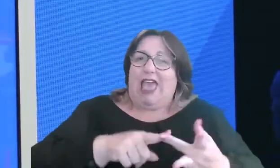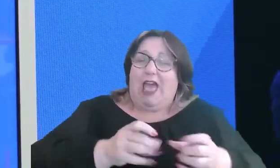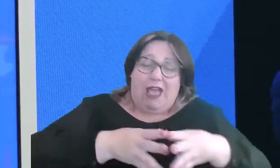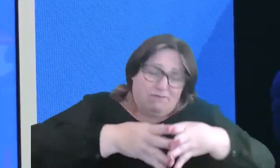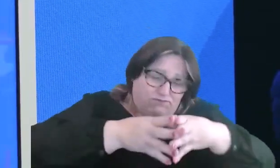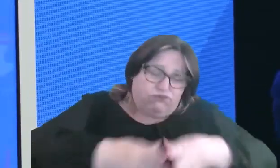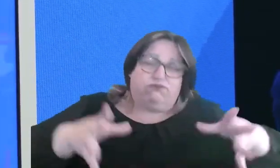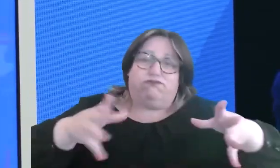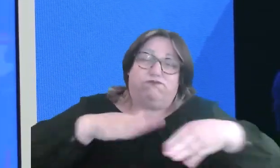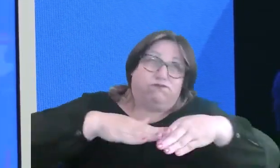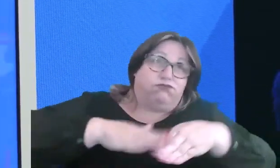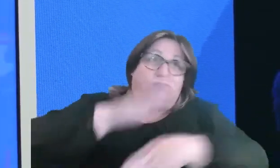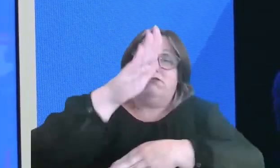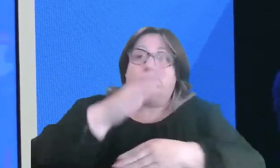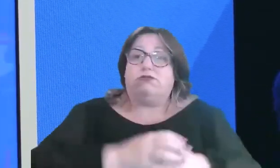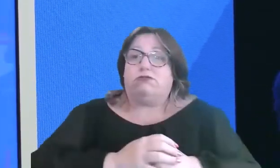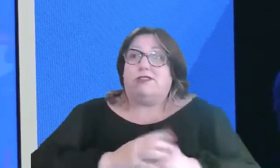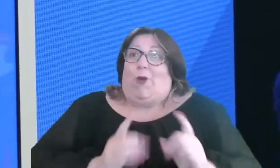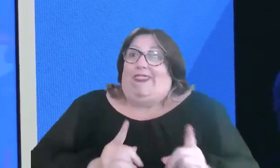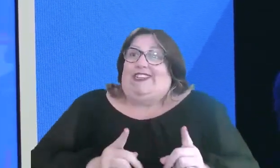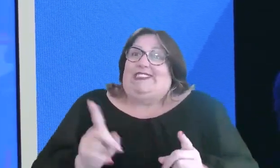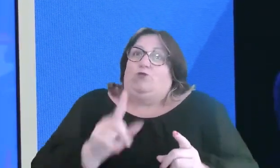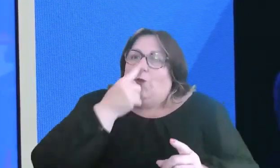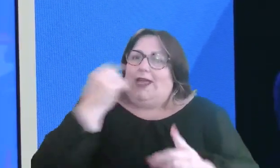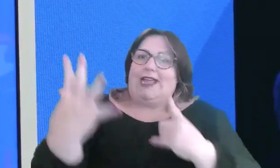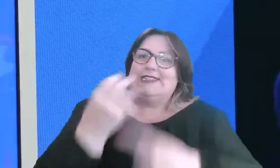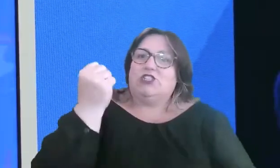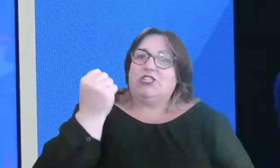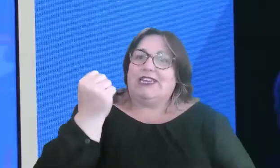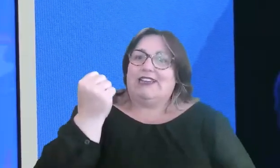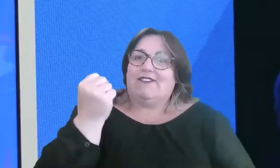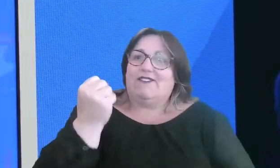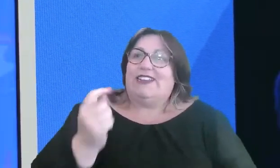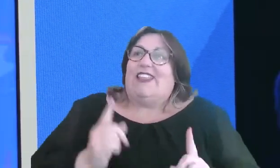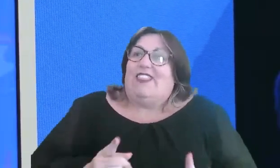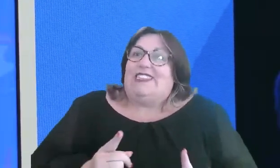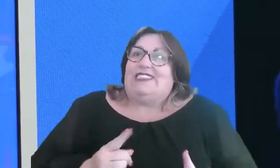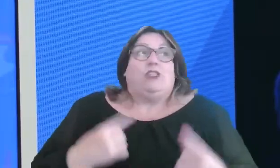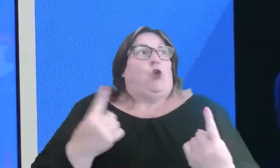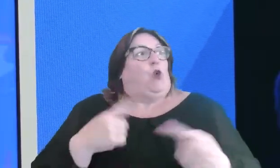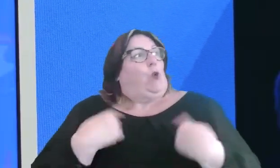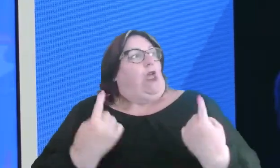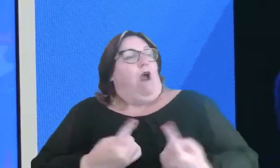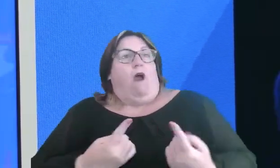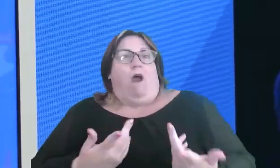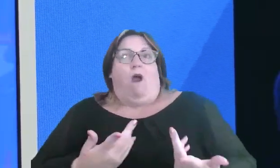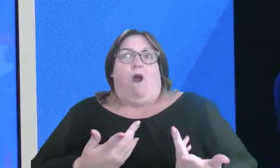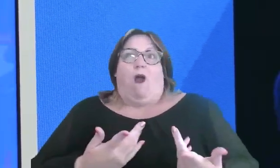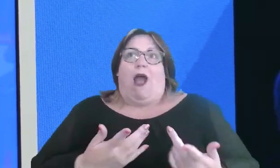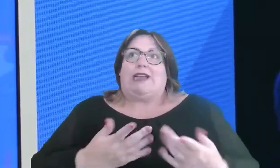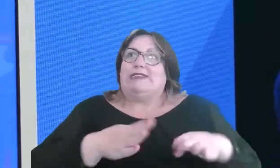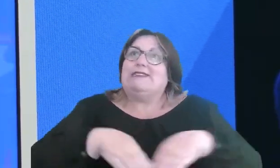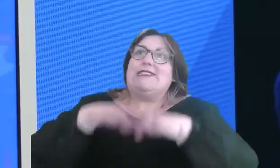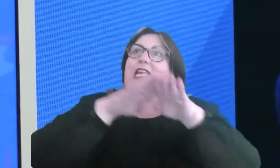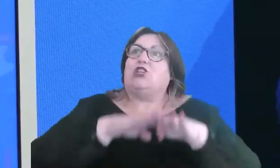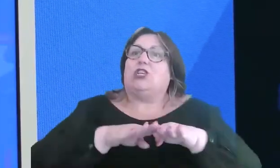is about what we can achieve. It's about, to me, who we are as a nation. What signal do we want to send to the